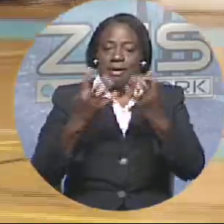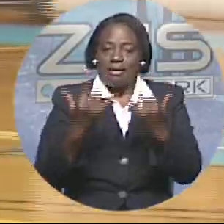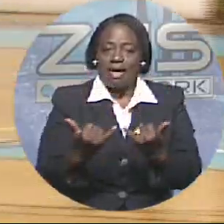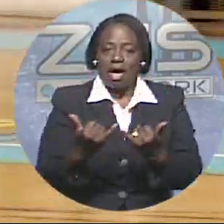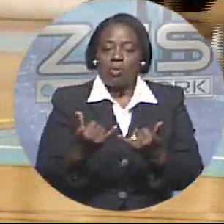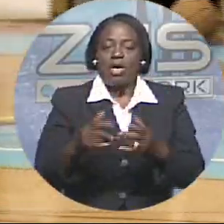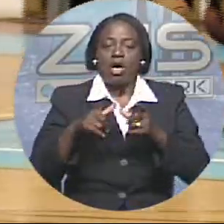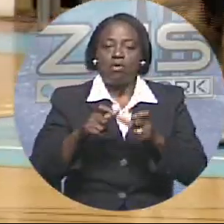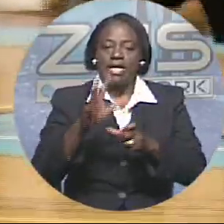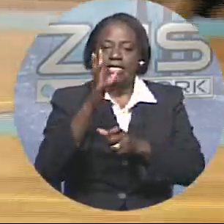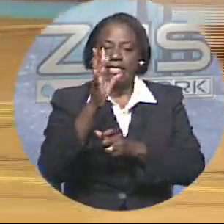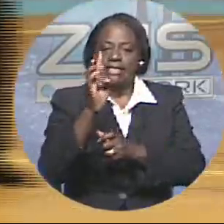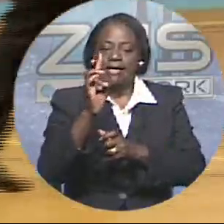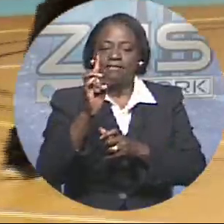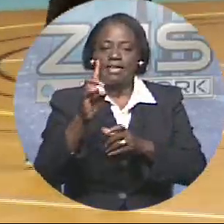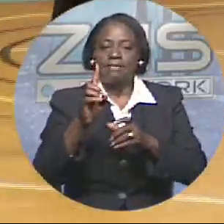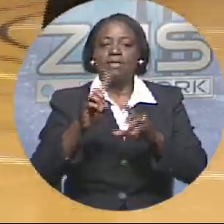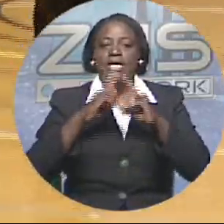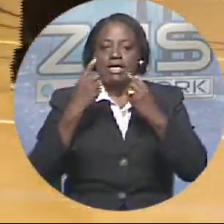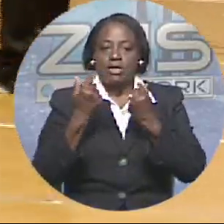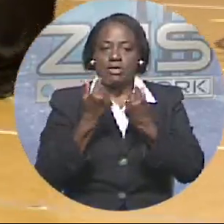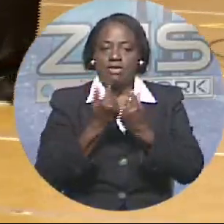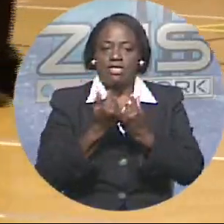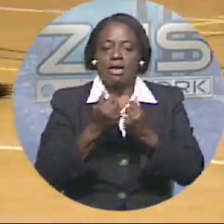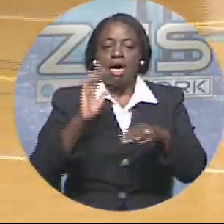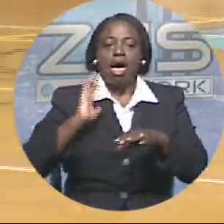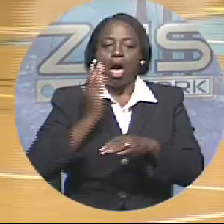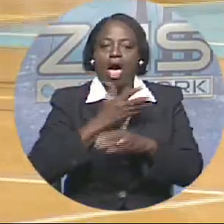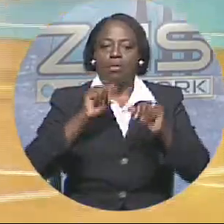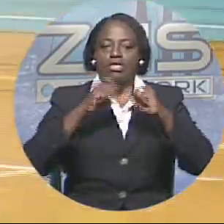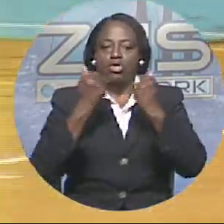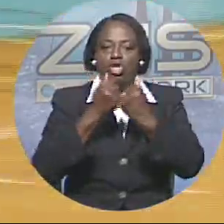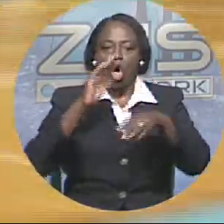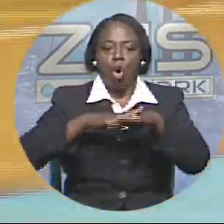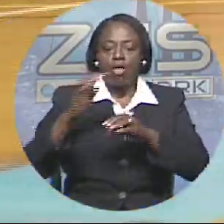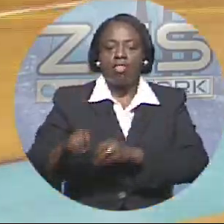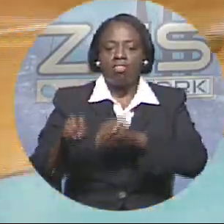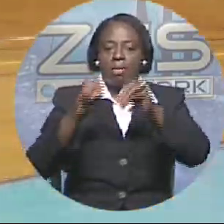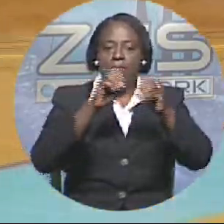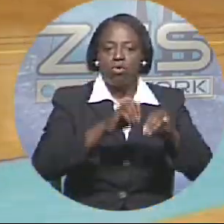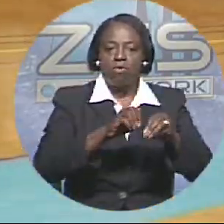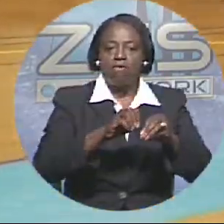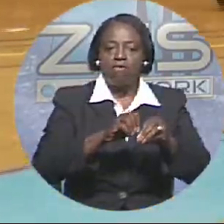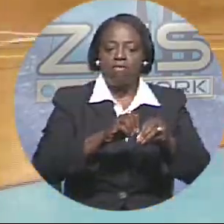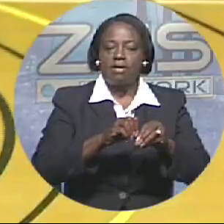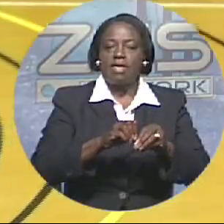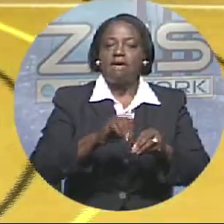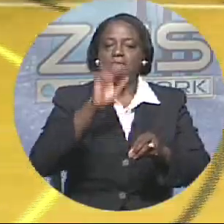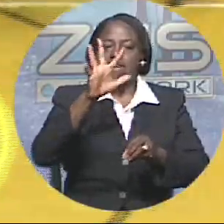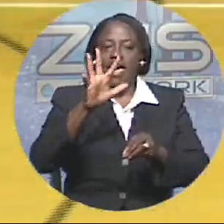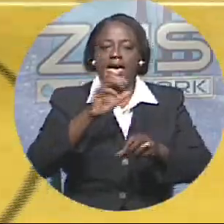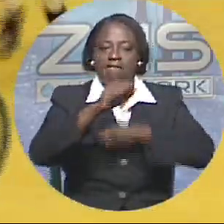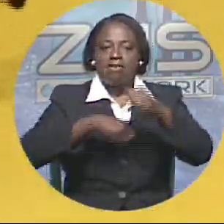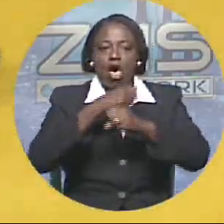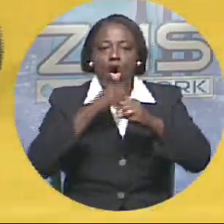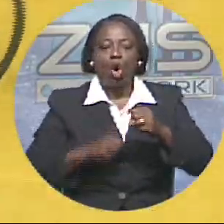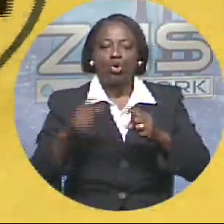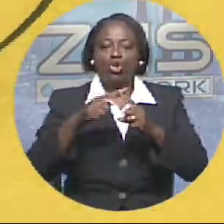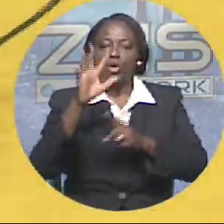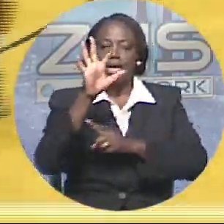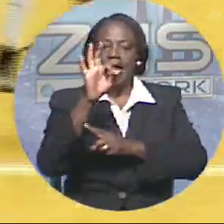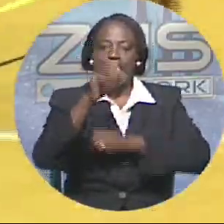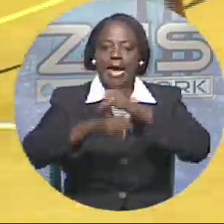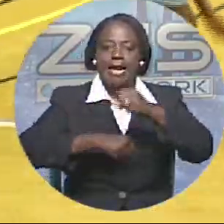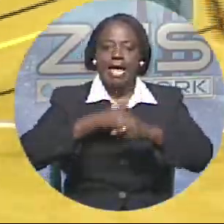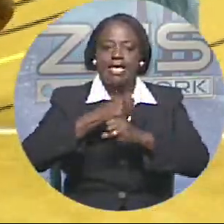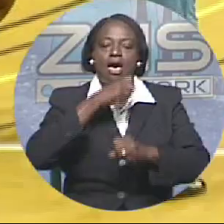divisions. Our association now is on the move. We're running mini games, 5-year-olds to 9-year-olds. So right now,